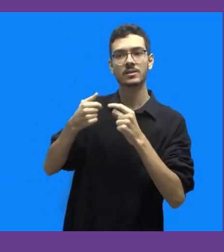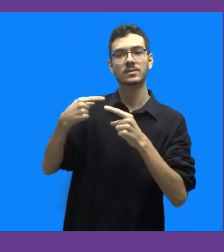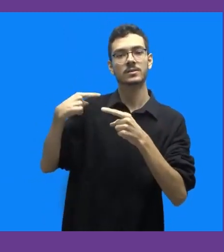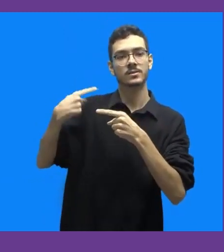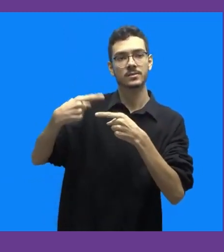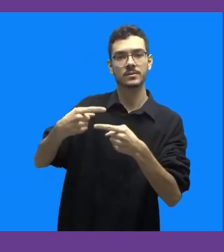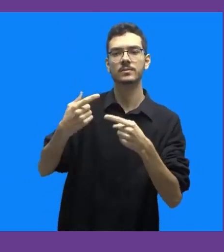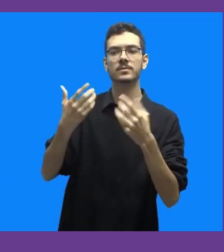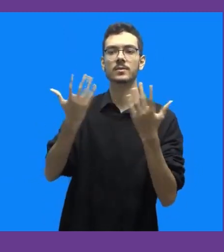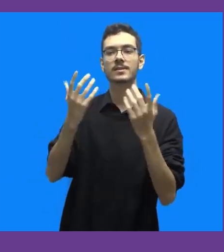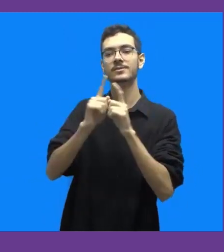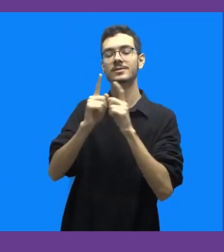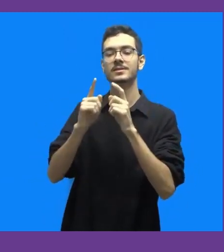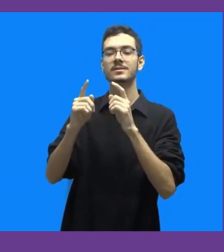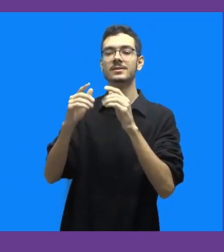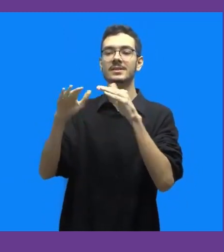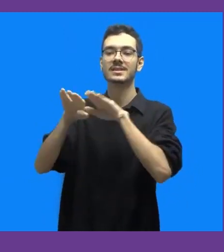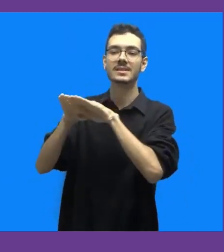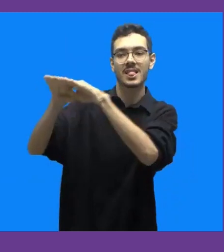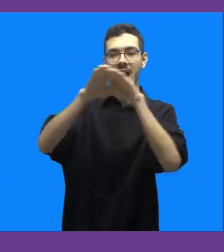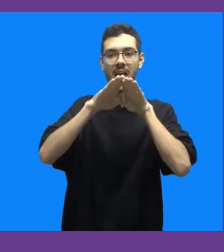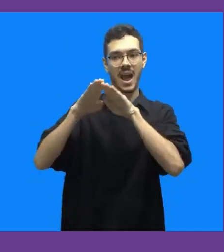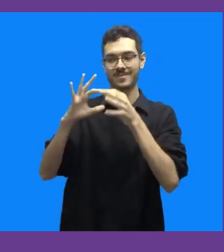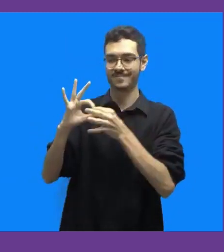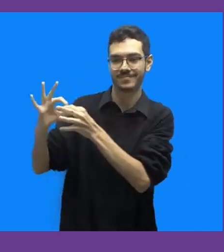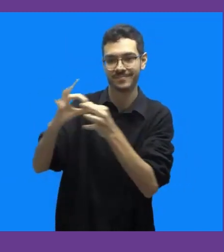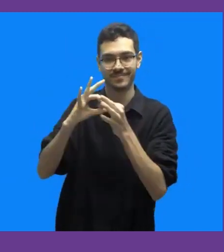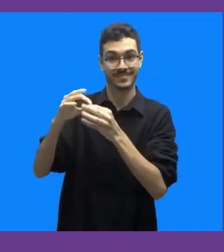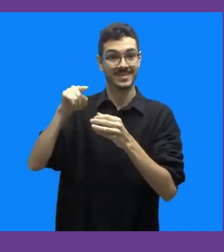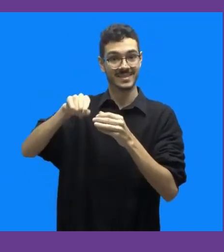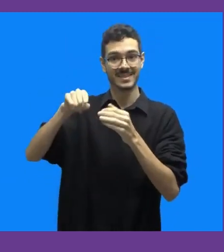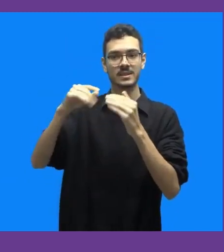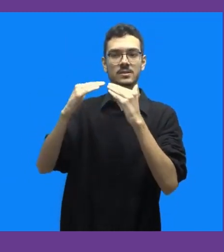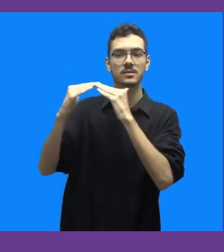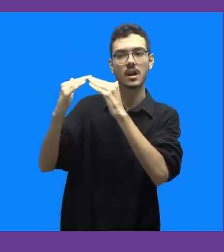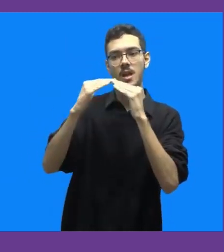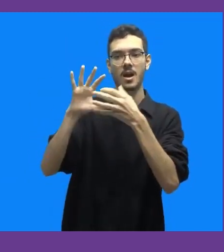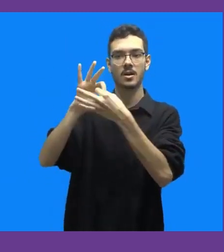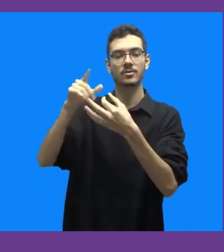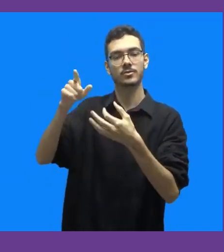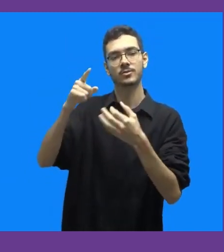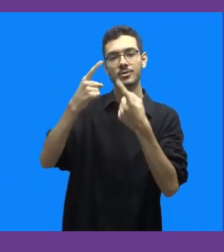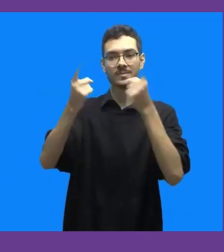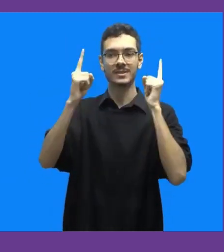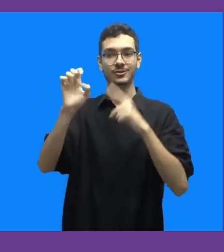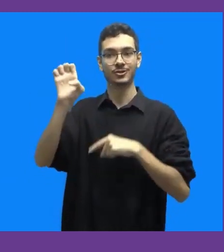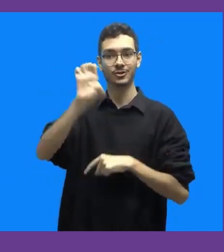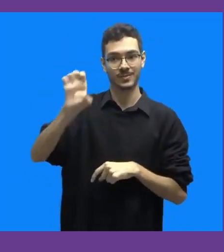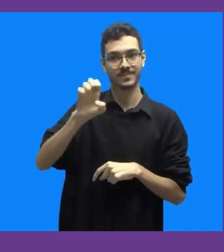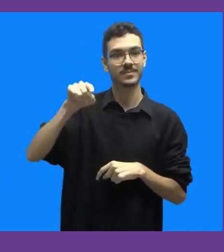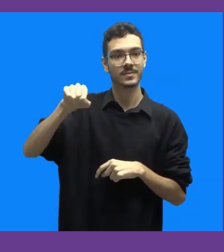the universities of Europe, because we are not talking locally, we are talking in Europe.